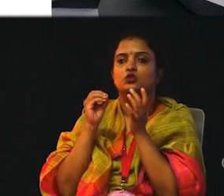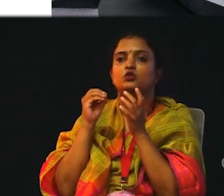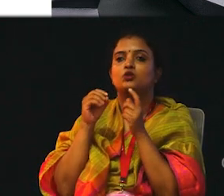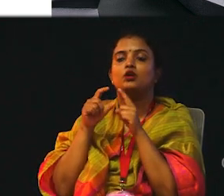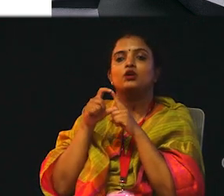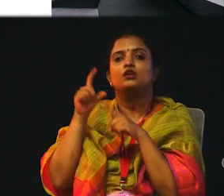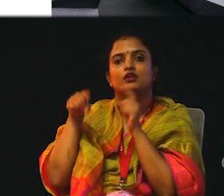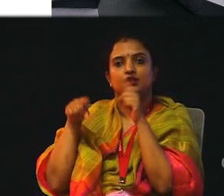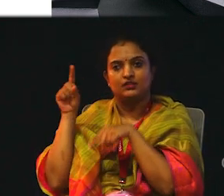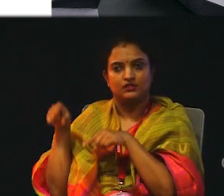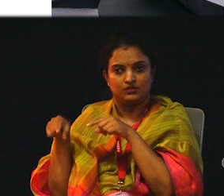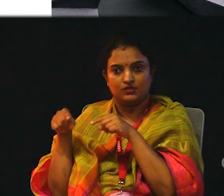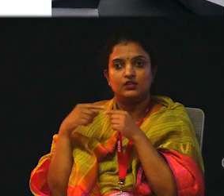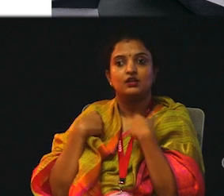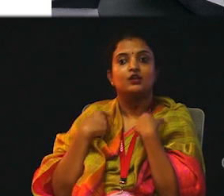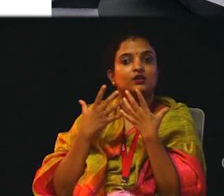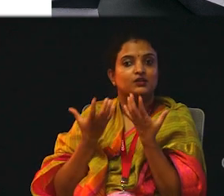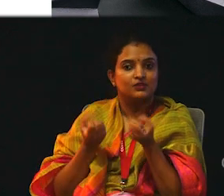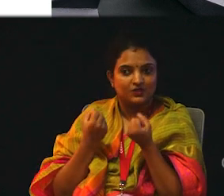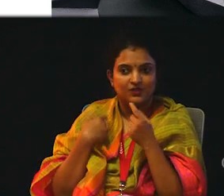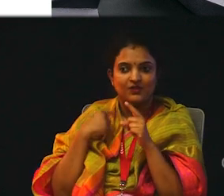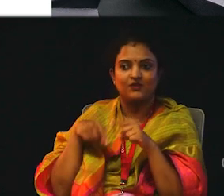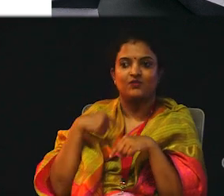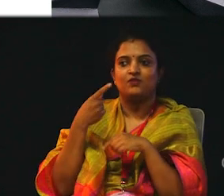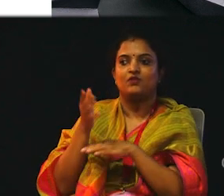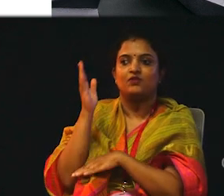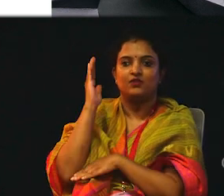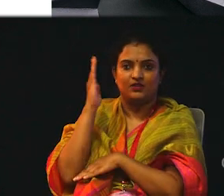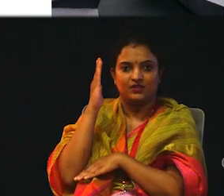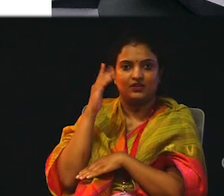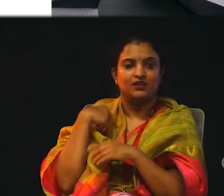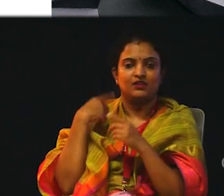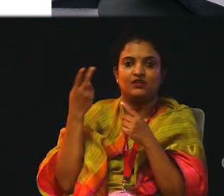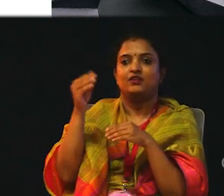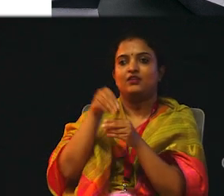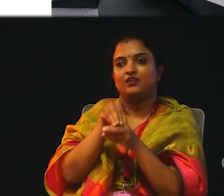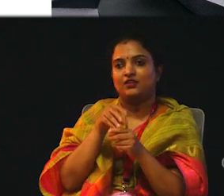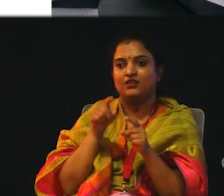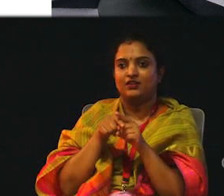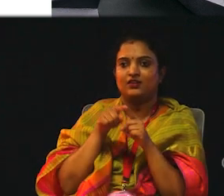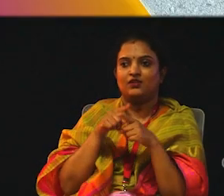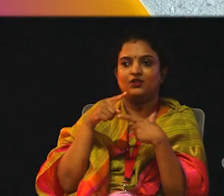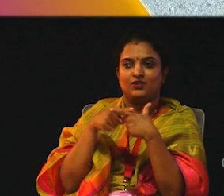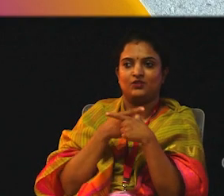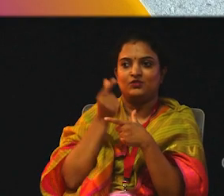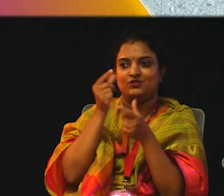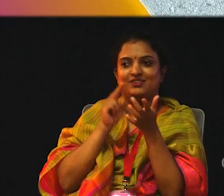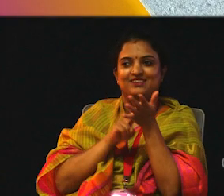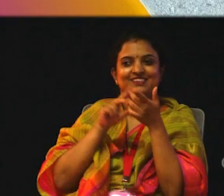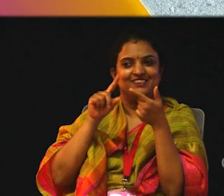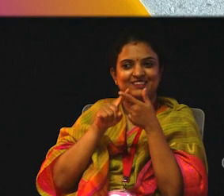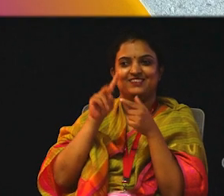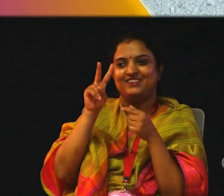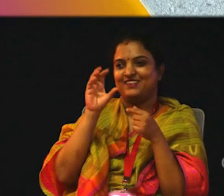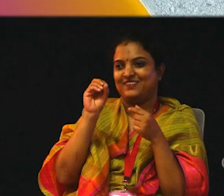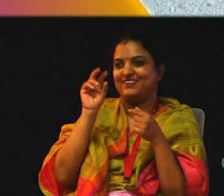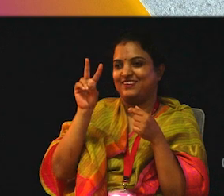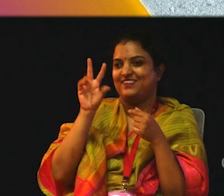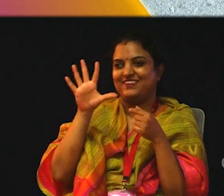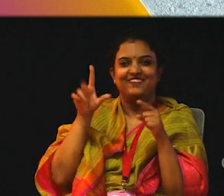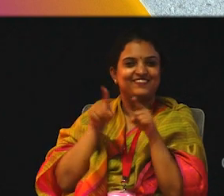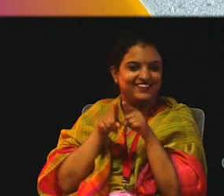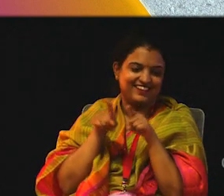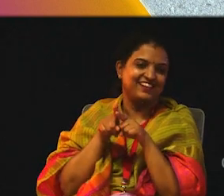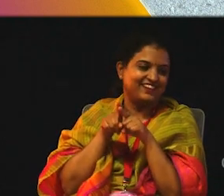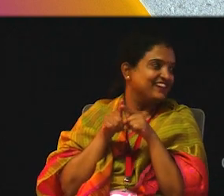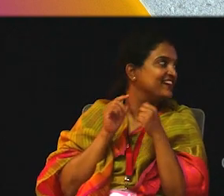please join us for the next conference scheduled for June 2025. The theme of